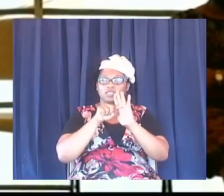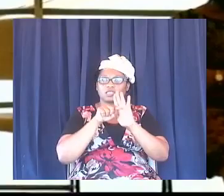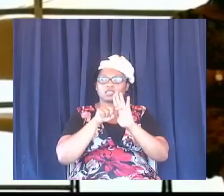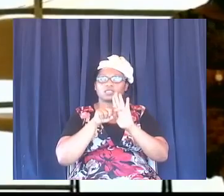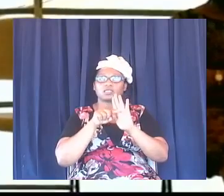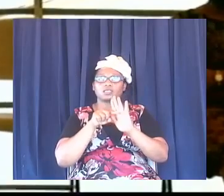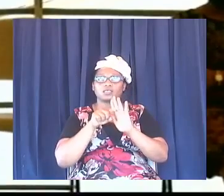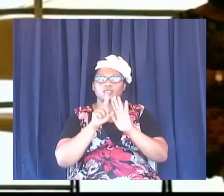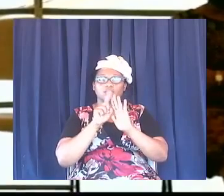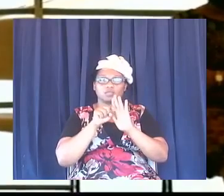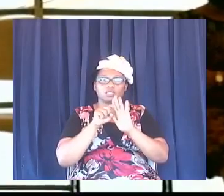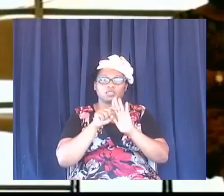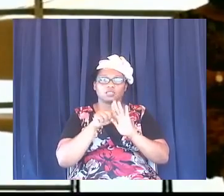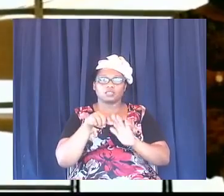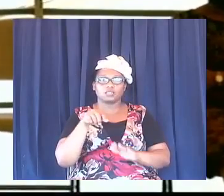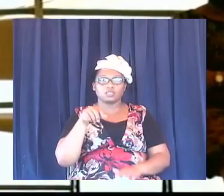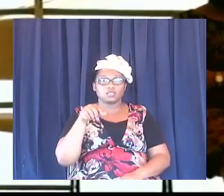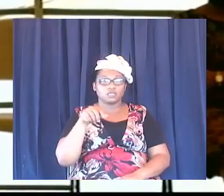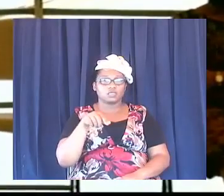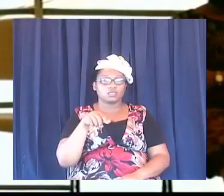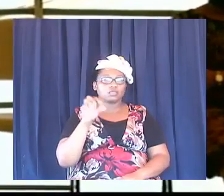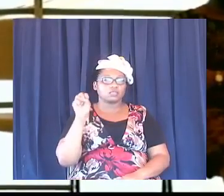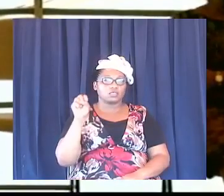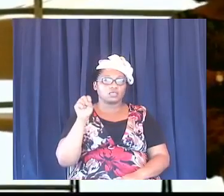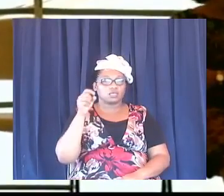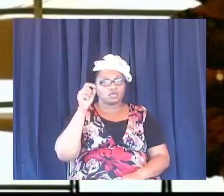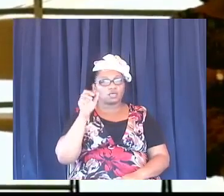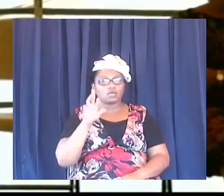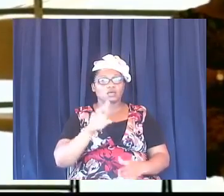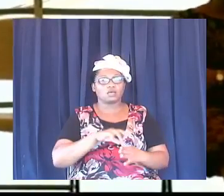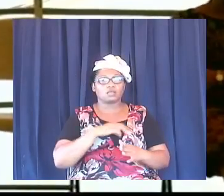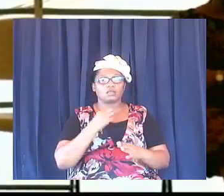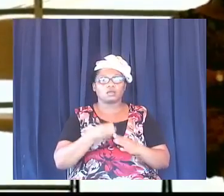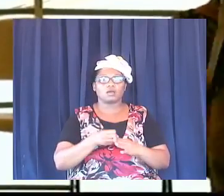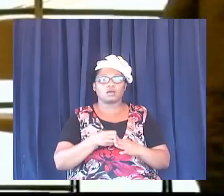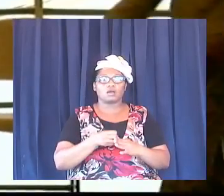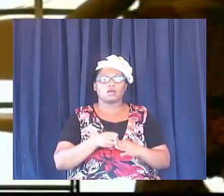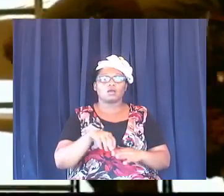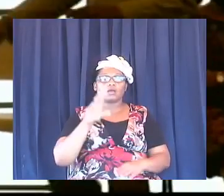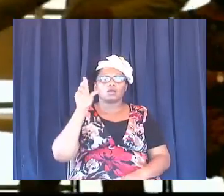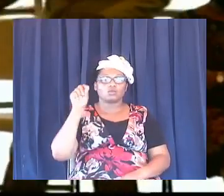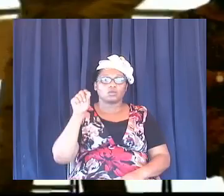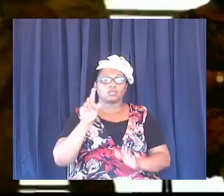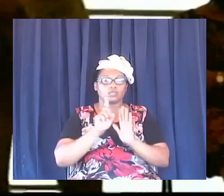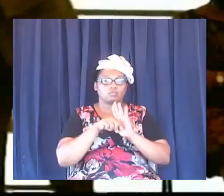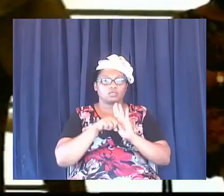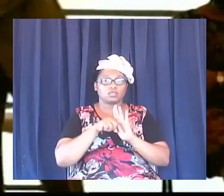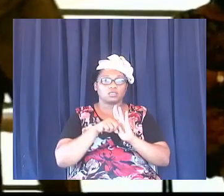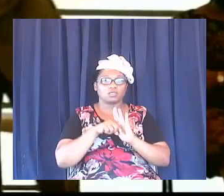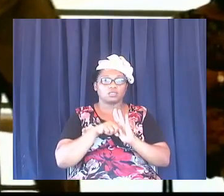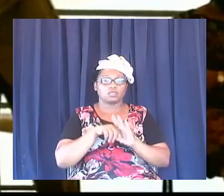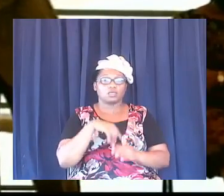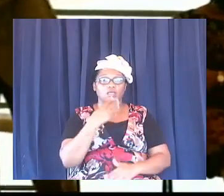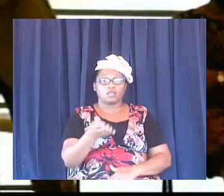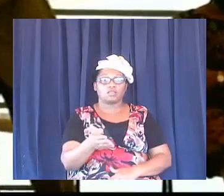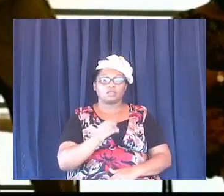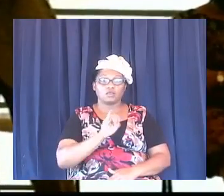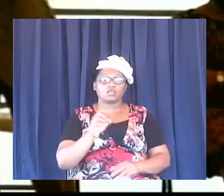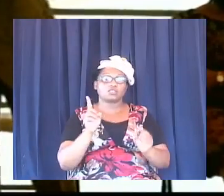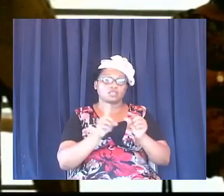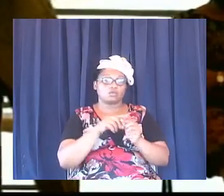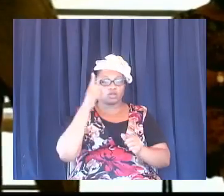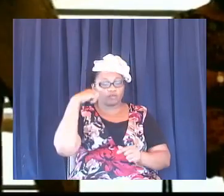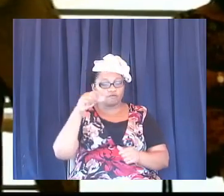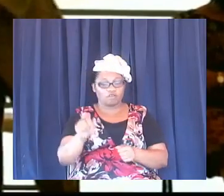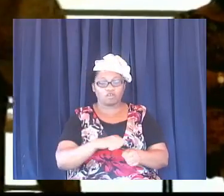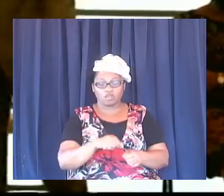speaks for 20 minutes, whatever the duration, there is a word for every man. I pray that you